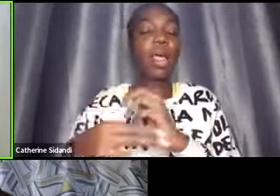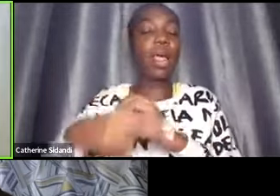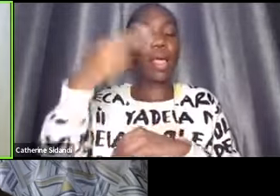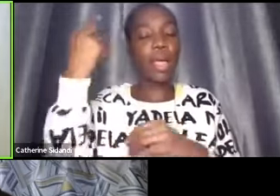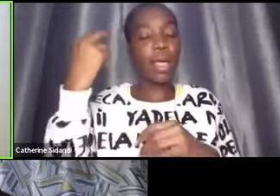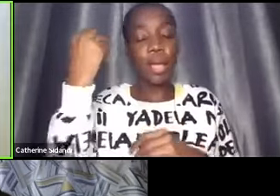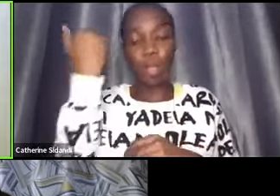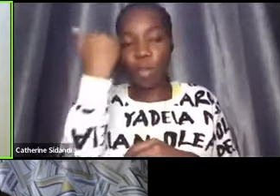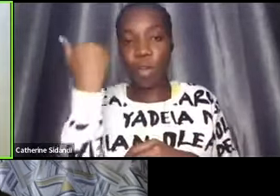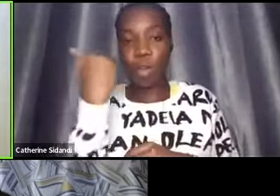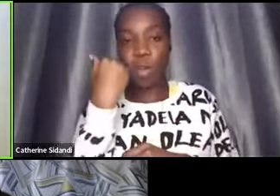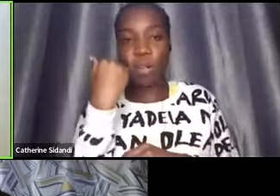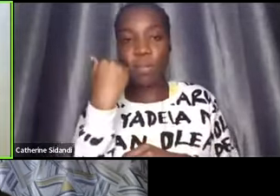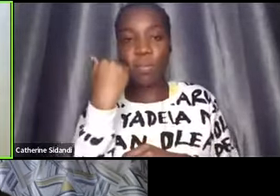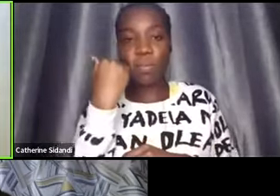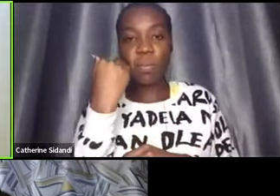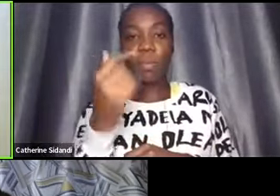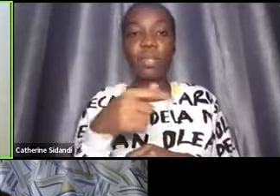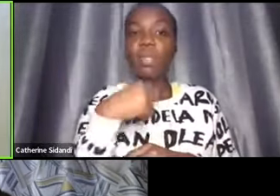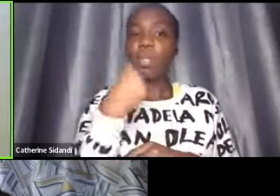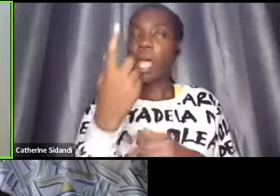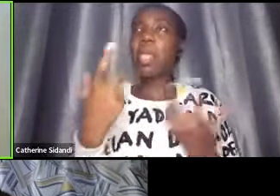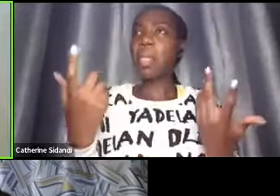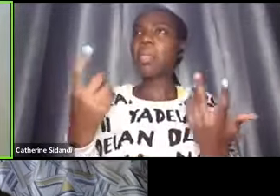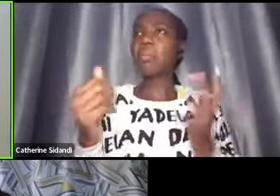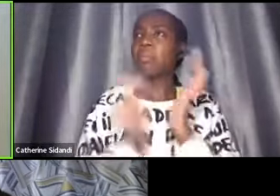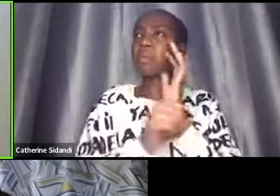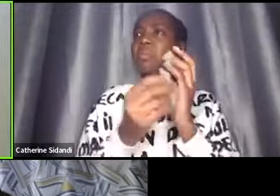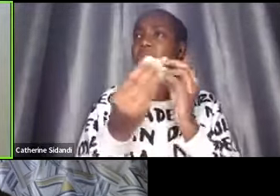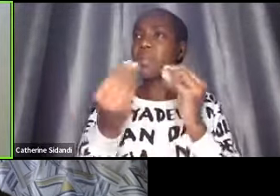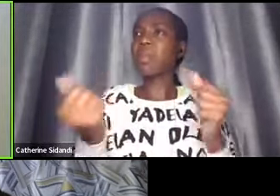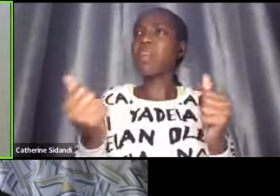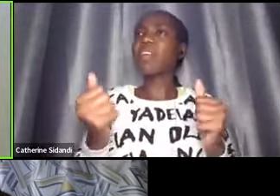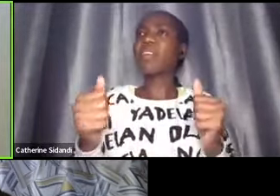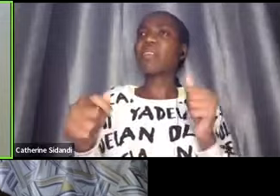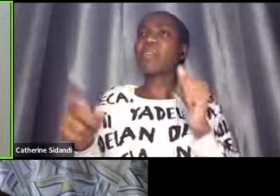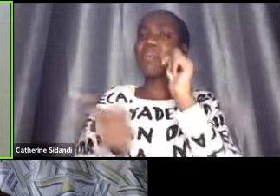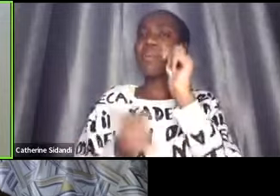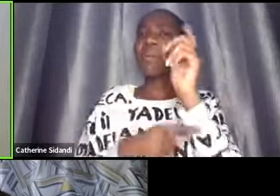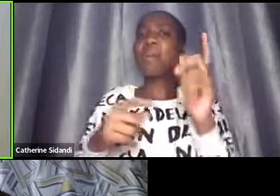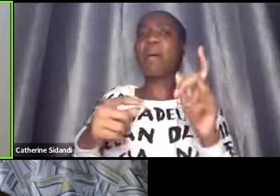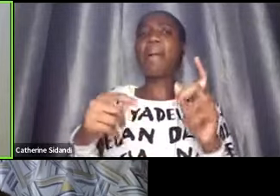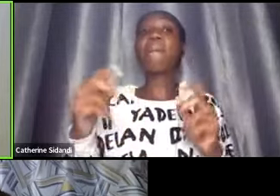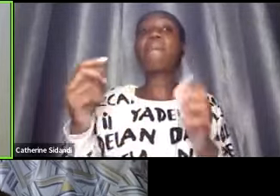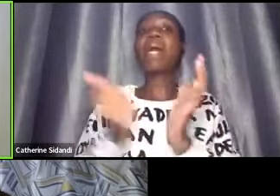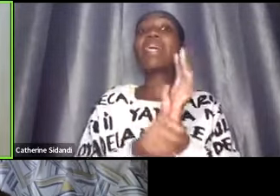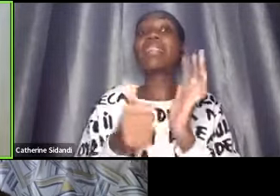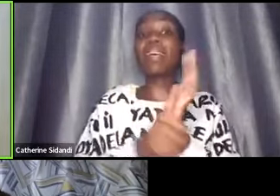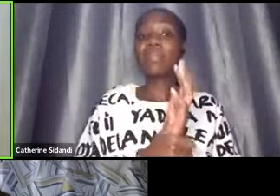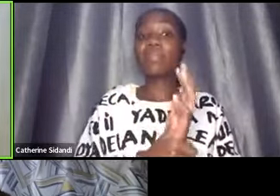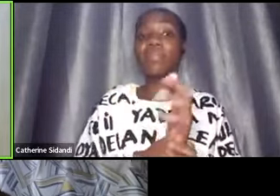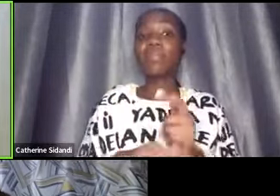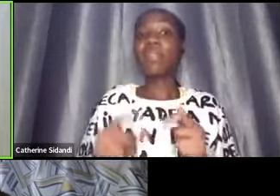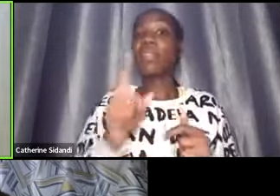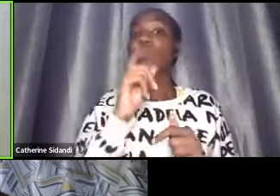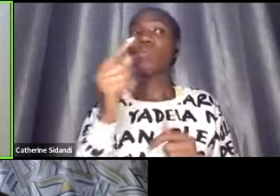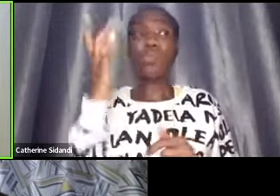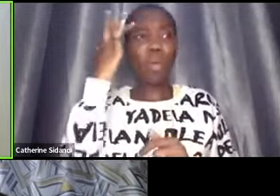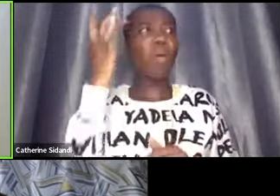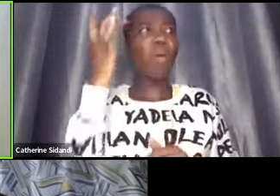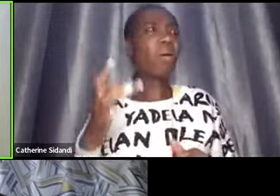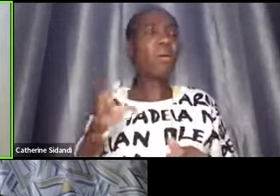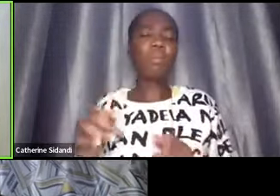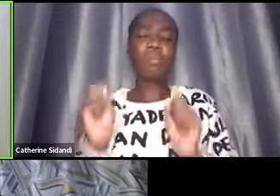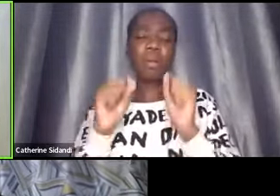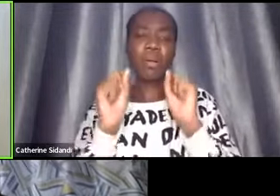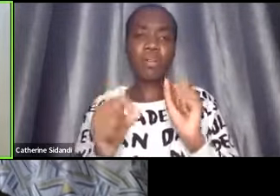mediate criminal matters. So I realized this is also possible, so long as parties are amenable to mediation, that there's